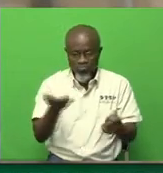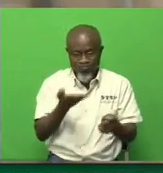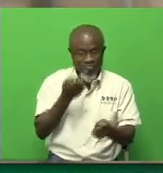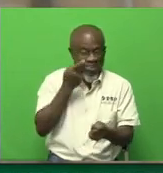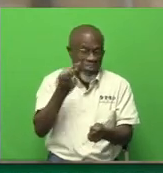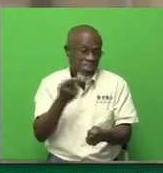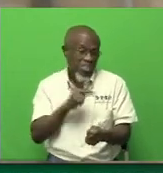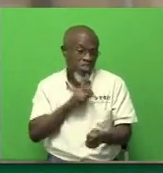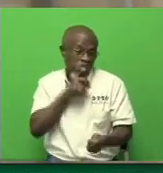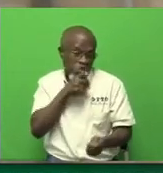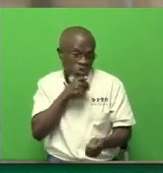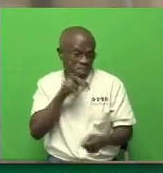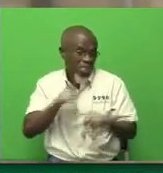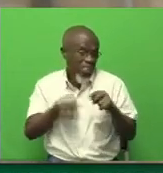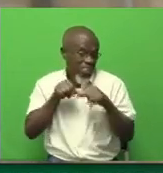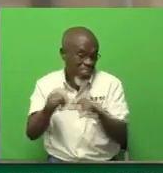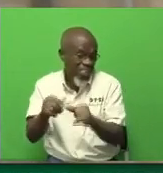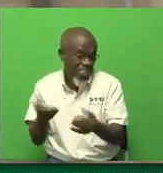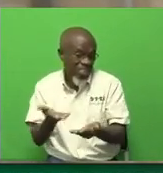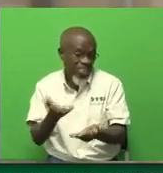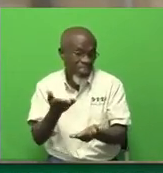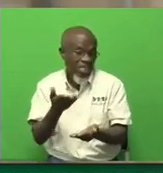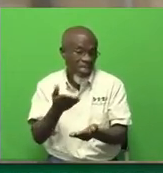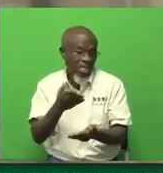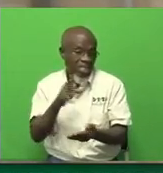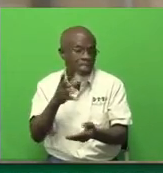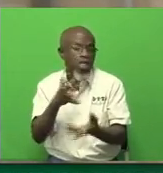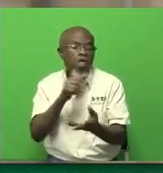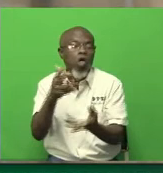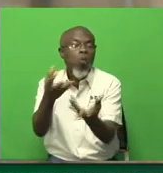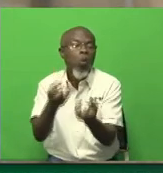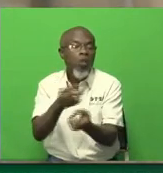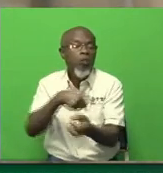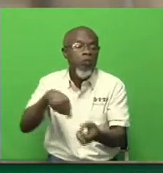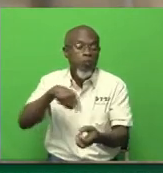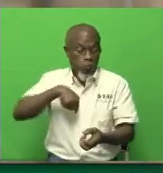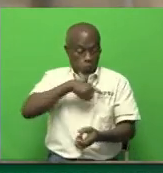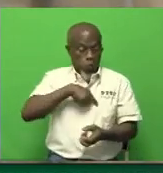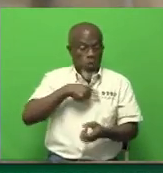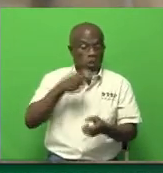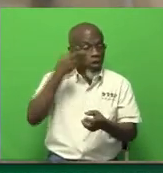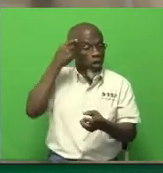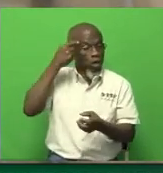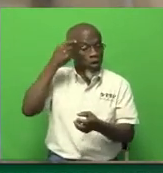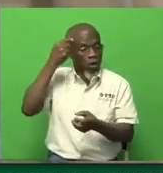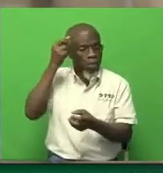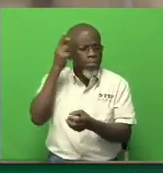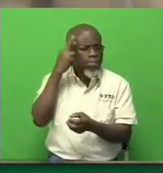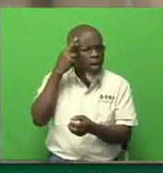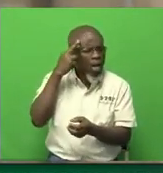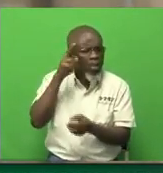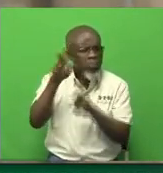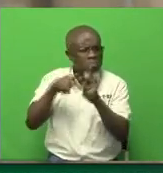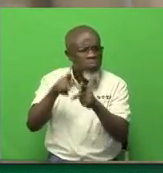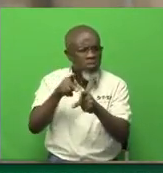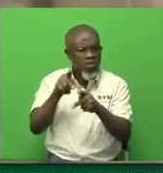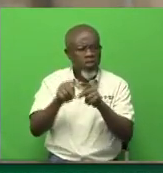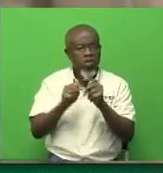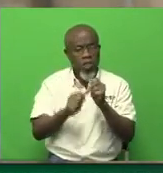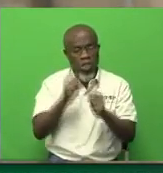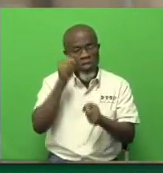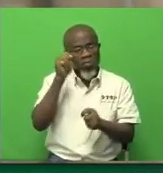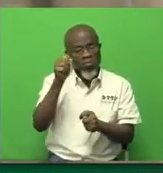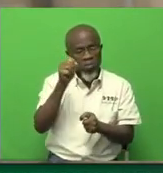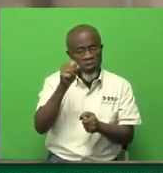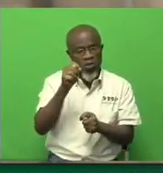and listen and understand because they do not want us to remind the people of Trinidad and Tobago that we are continuing to pursue policies that